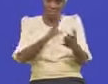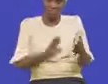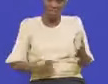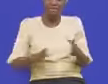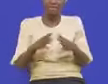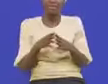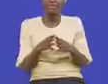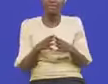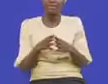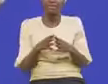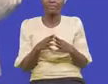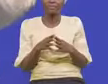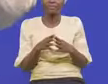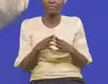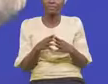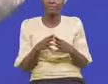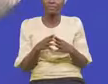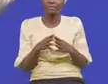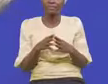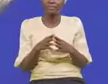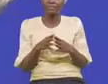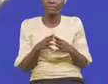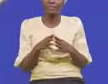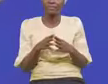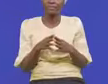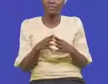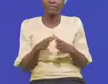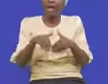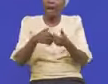sommes tous là, nous sommes tous de Christ.